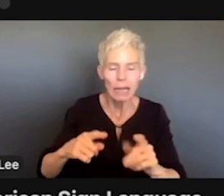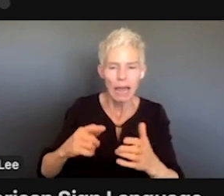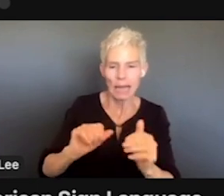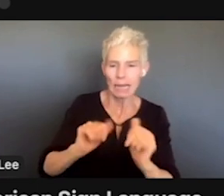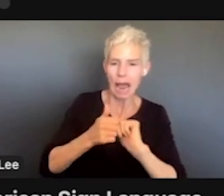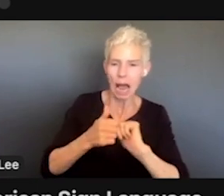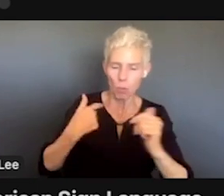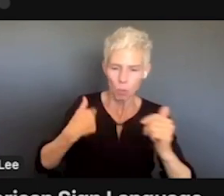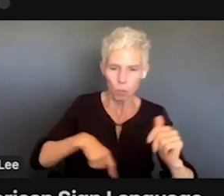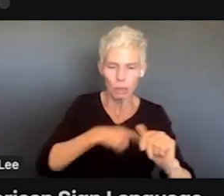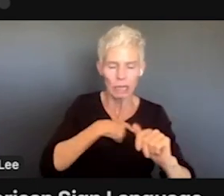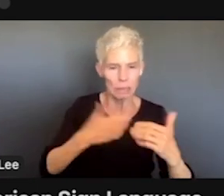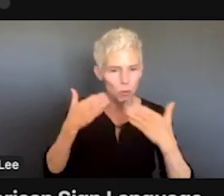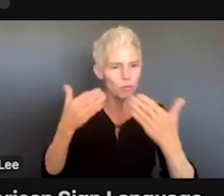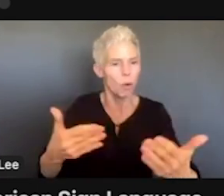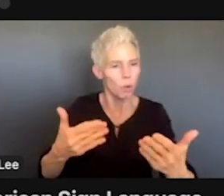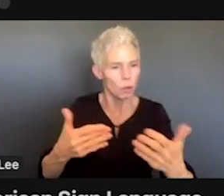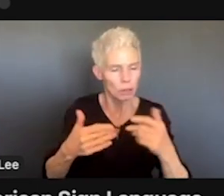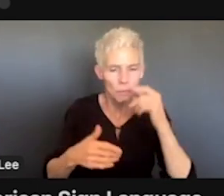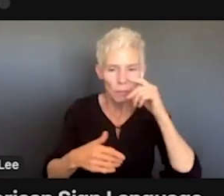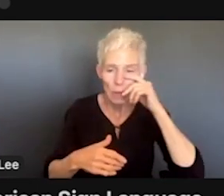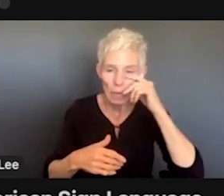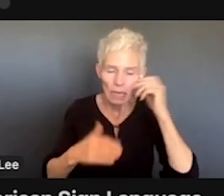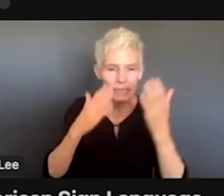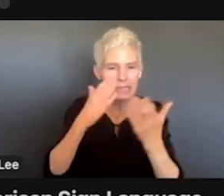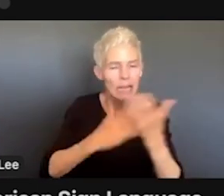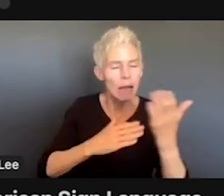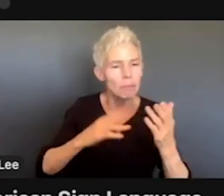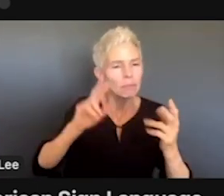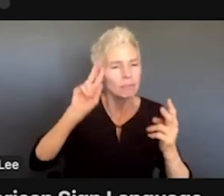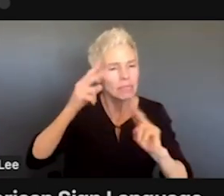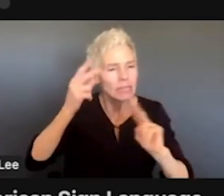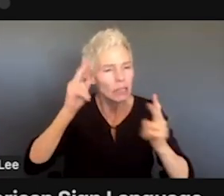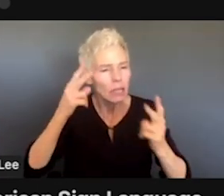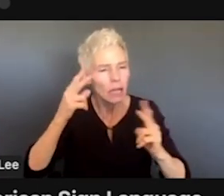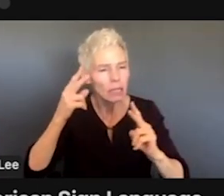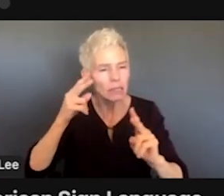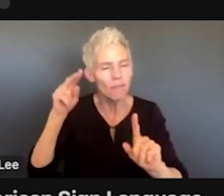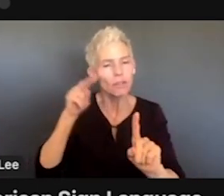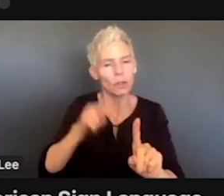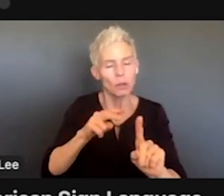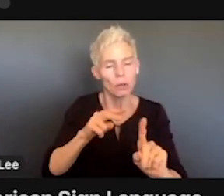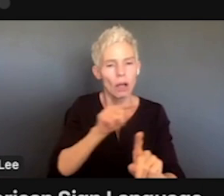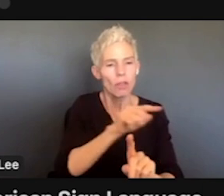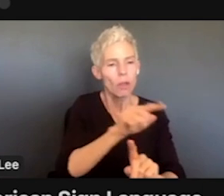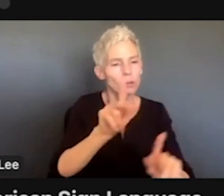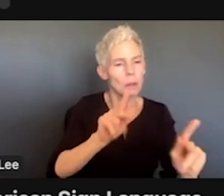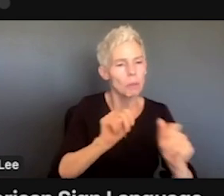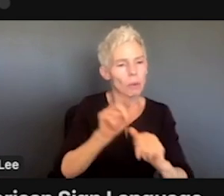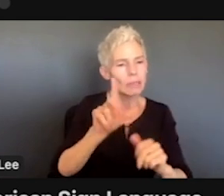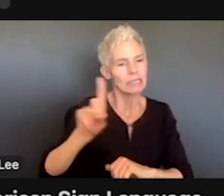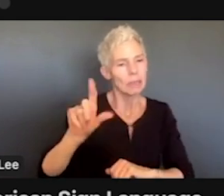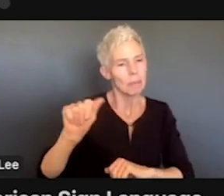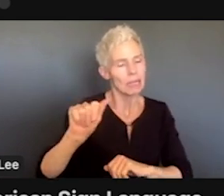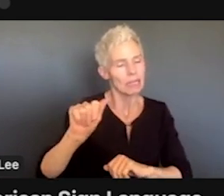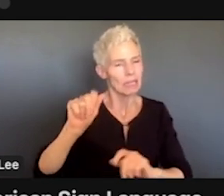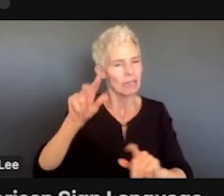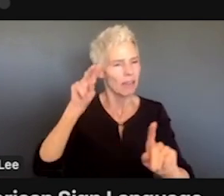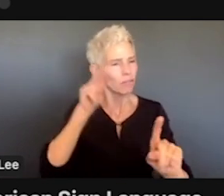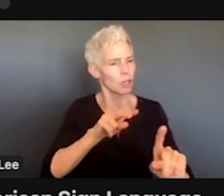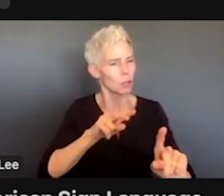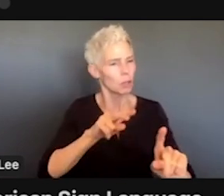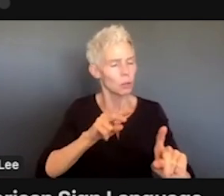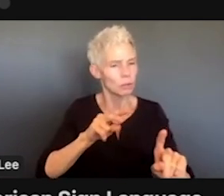myths and misperceptions about people with disabilities still exist, right? People with disabilities